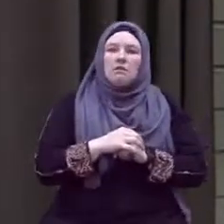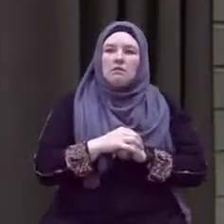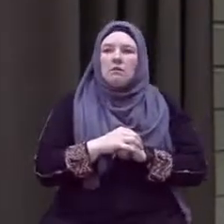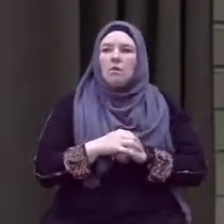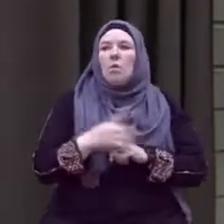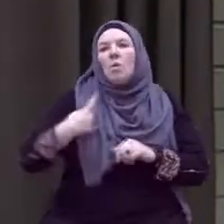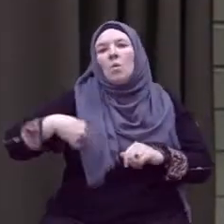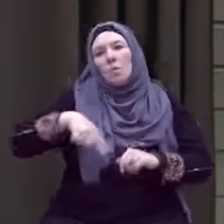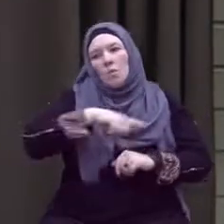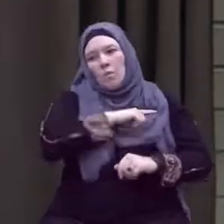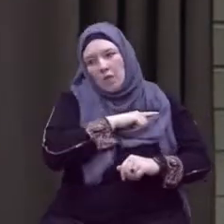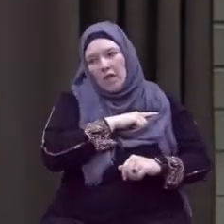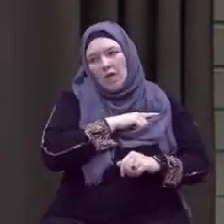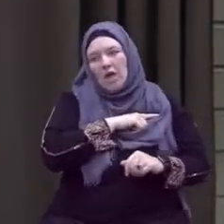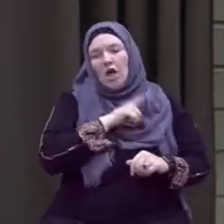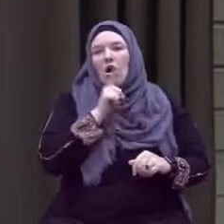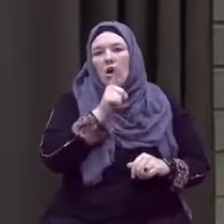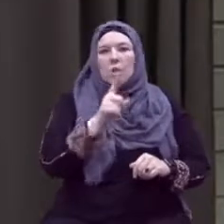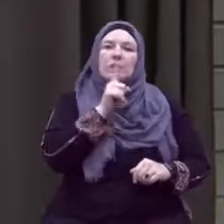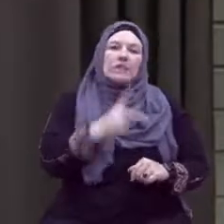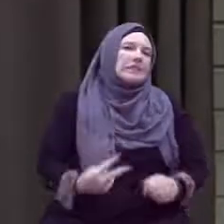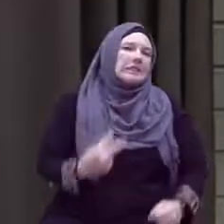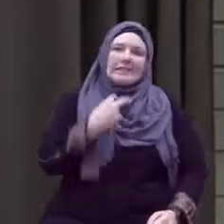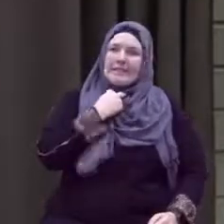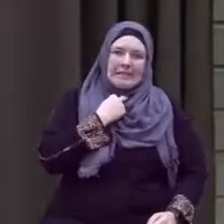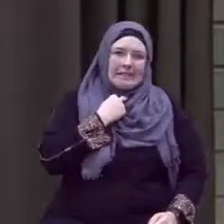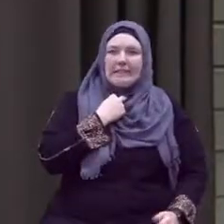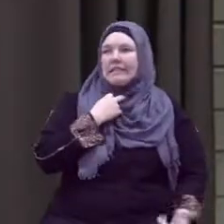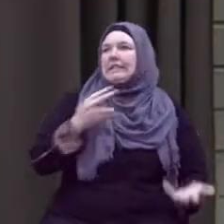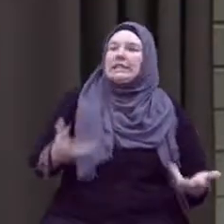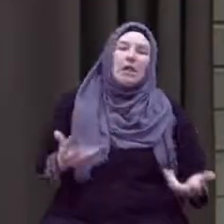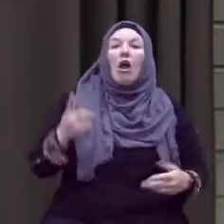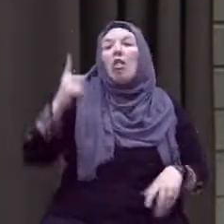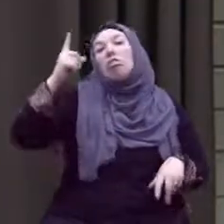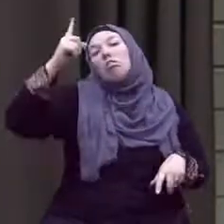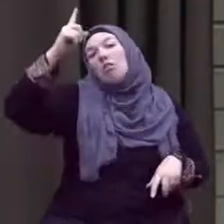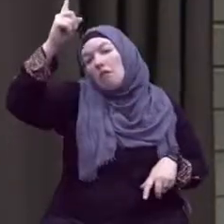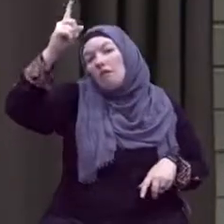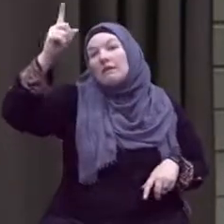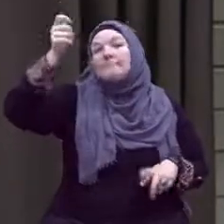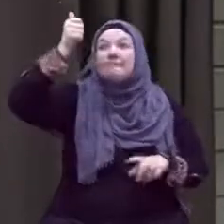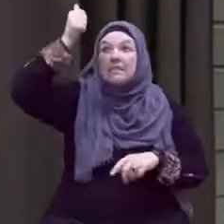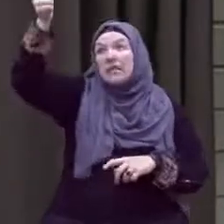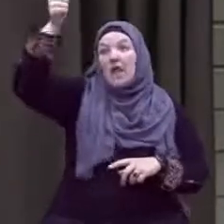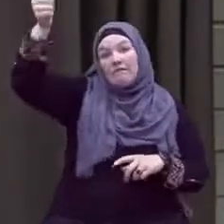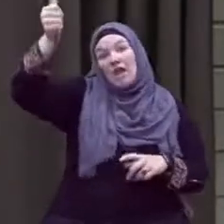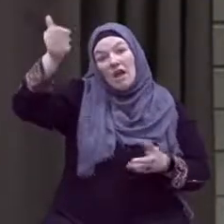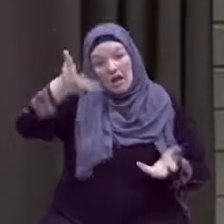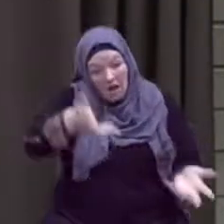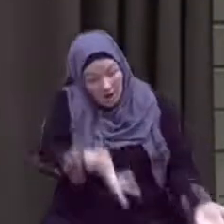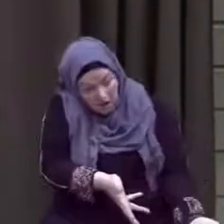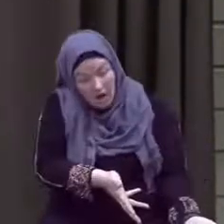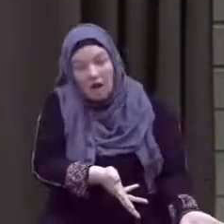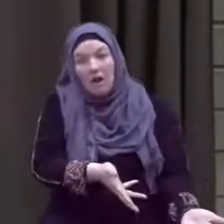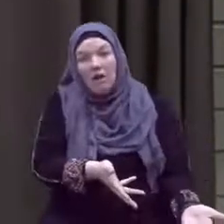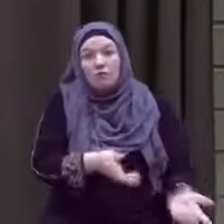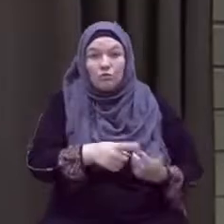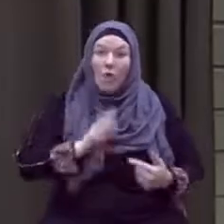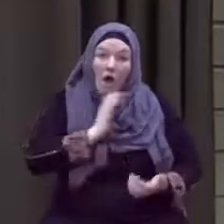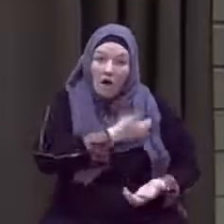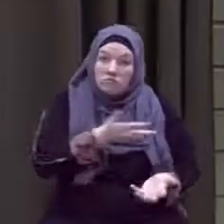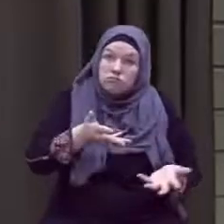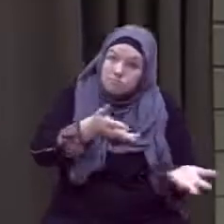So we are in a ditch, and Allah Himself is stretching His hand to reach down to